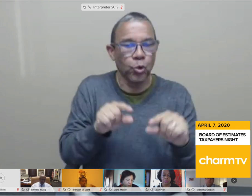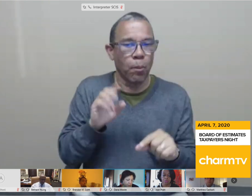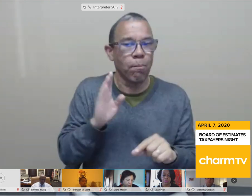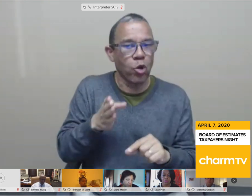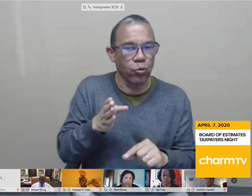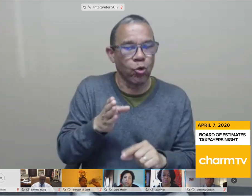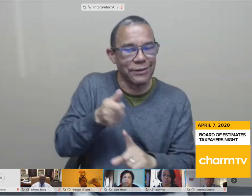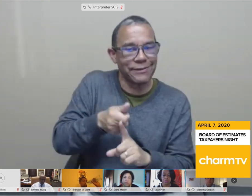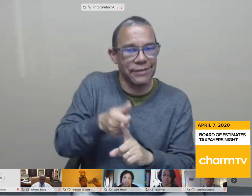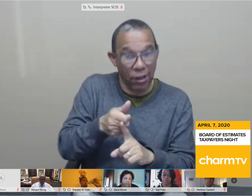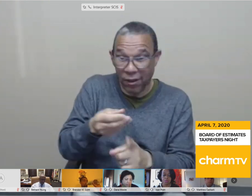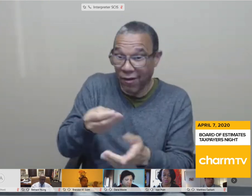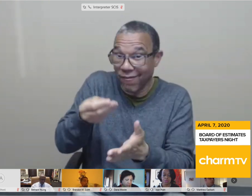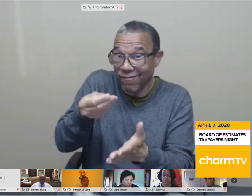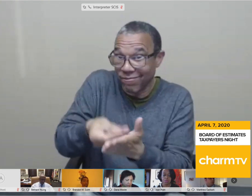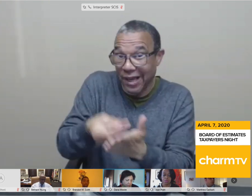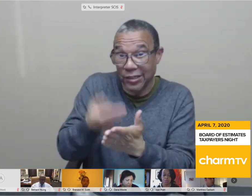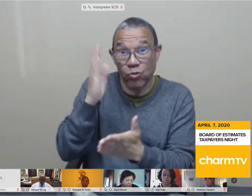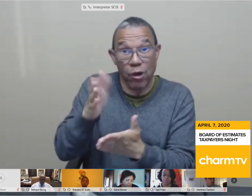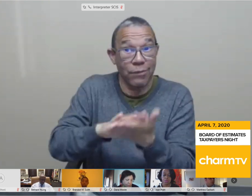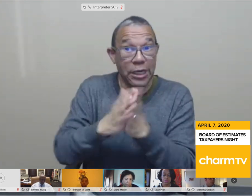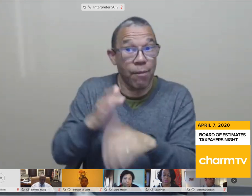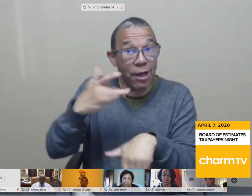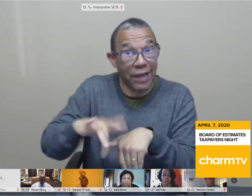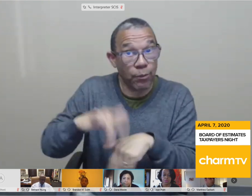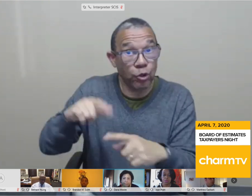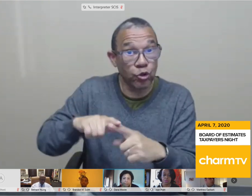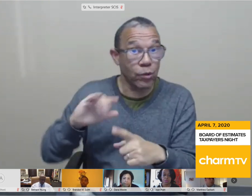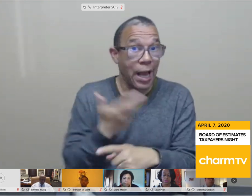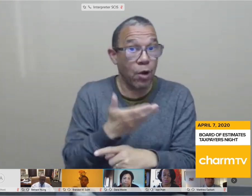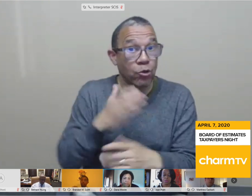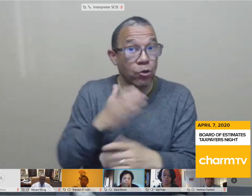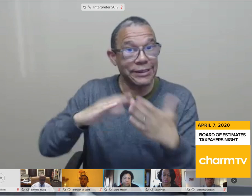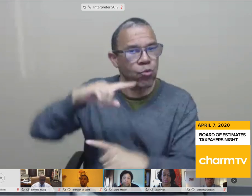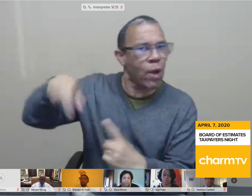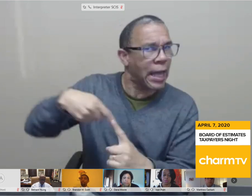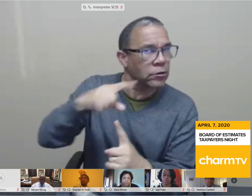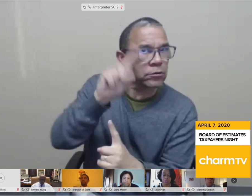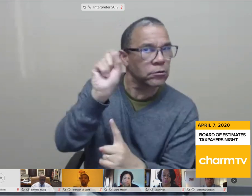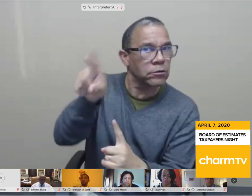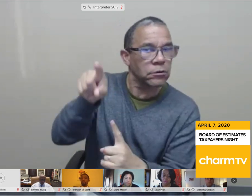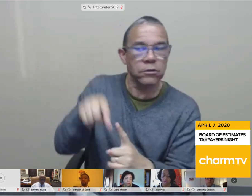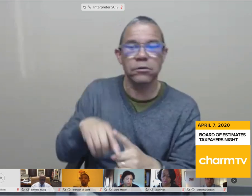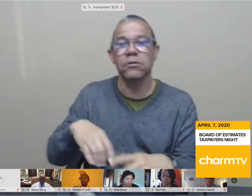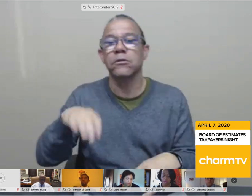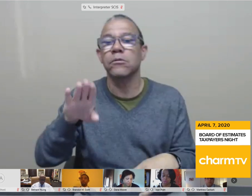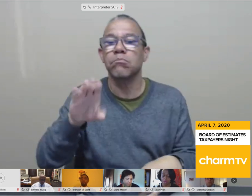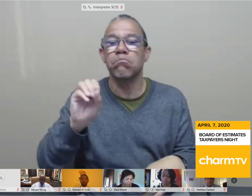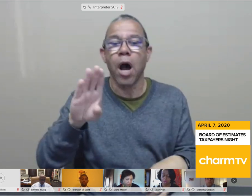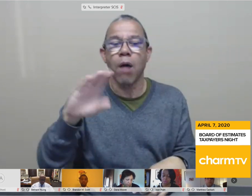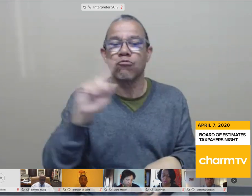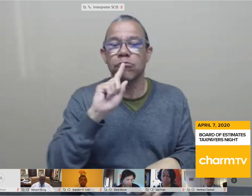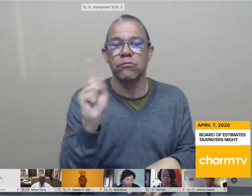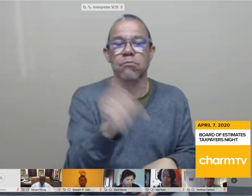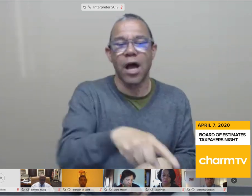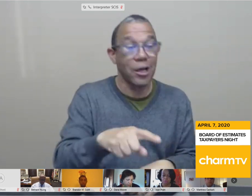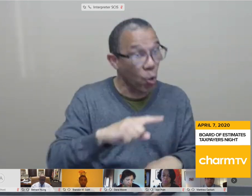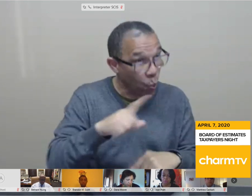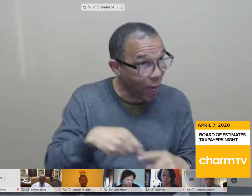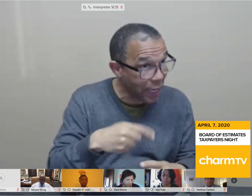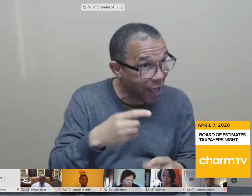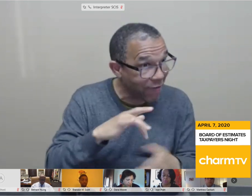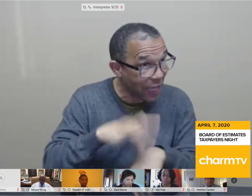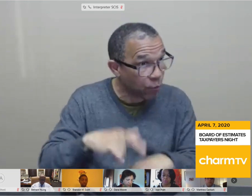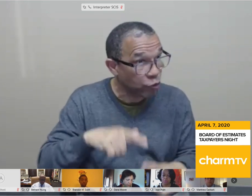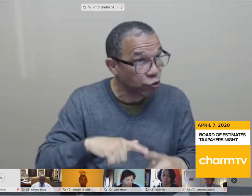those funds might become available to the city? So we are not sure yet when they will become available. What we know